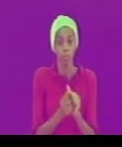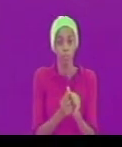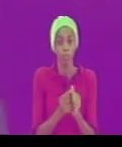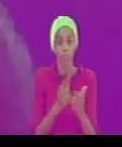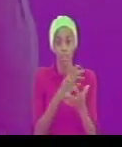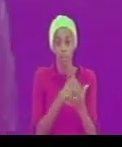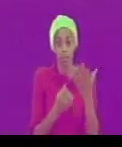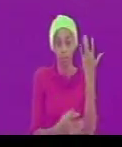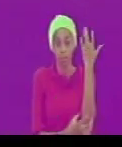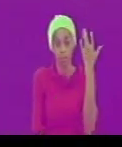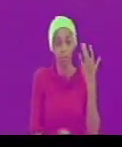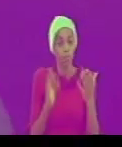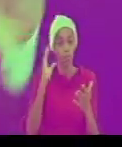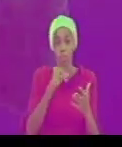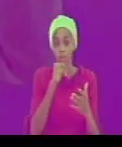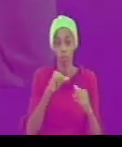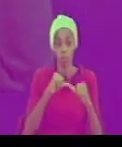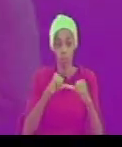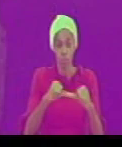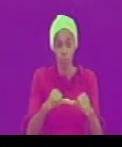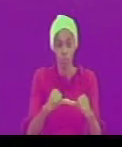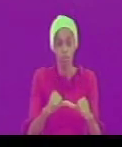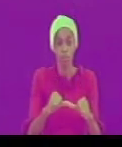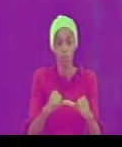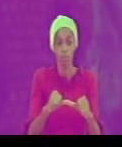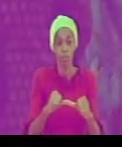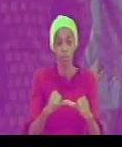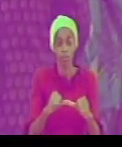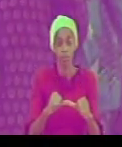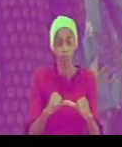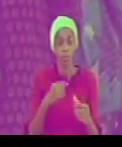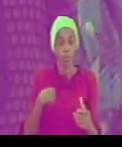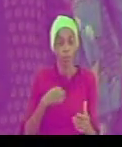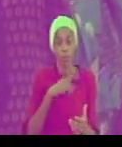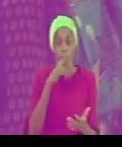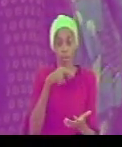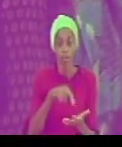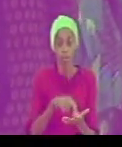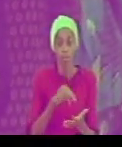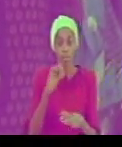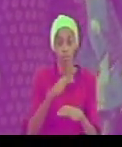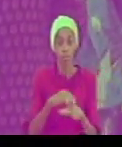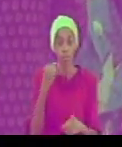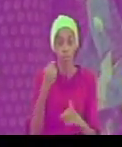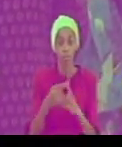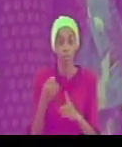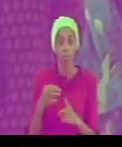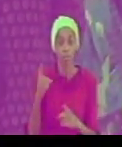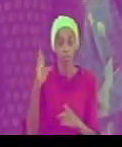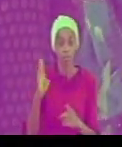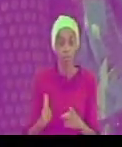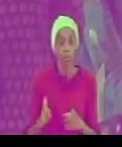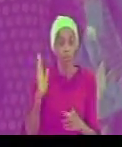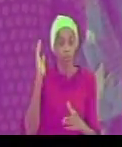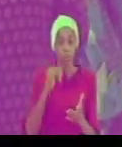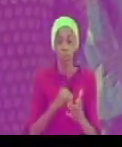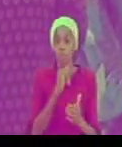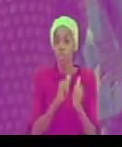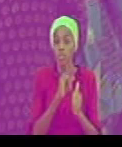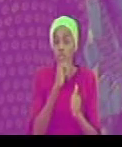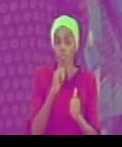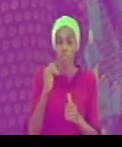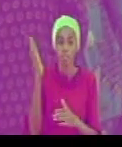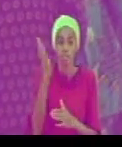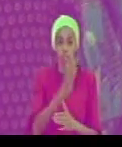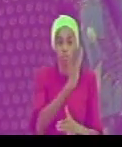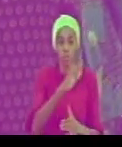Spirit, to pray and say, all this pandemic, you shall proceed no further. Tornado, you shall proceed no